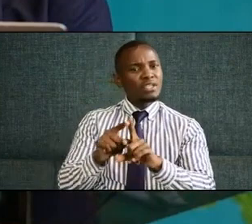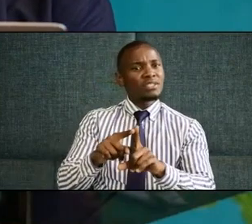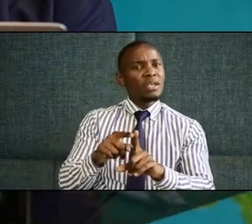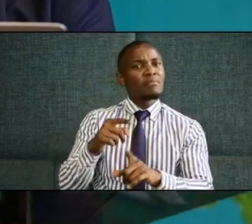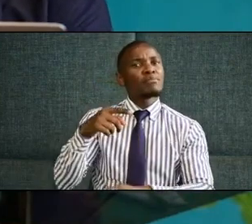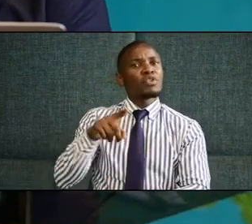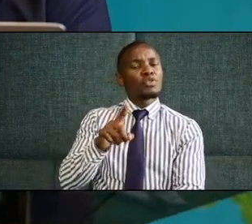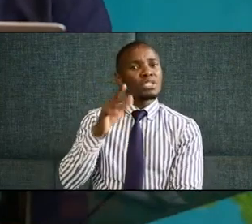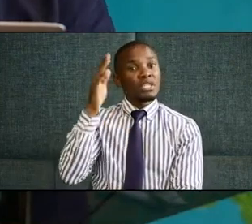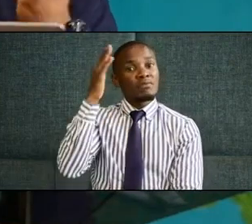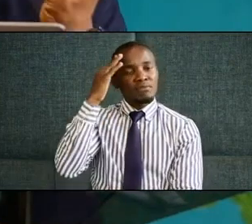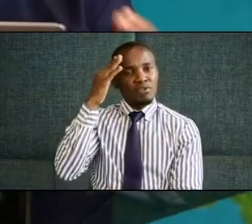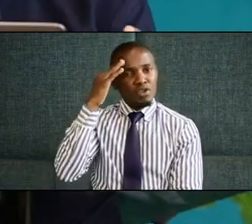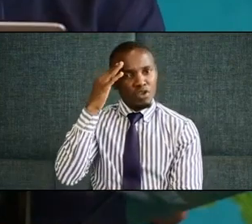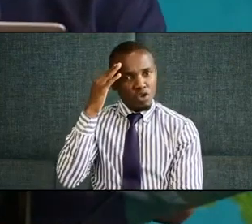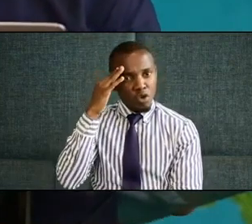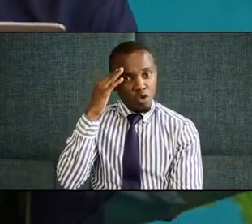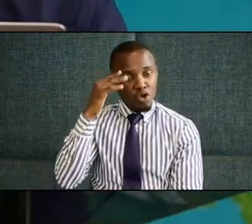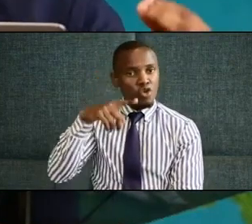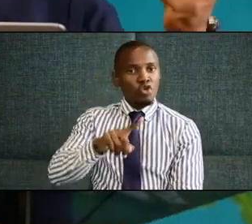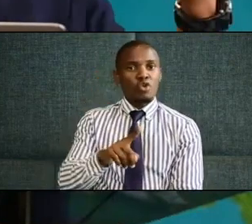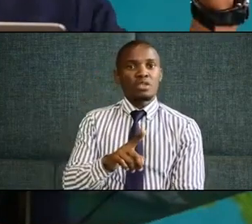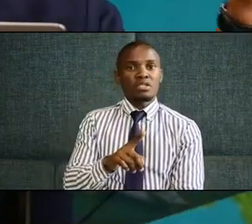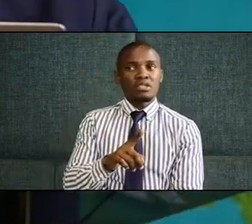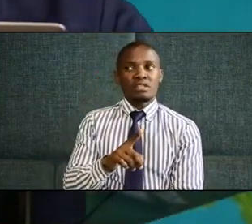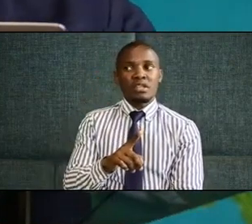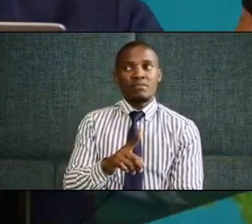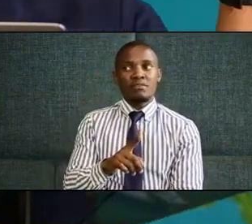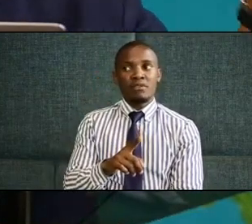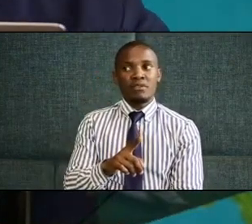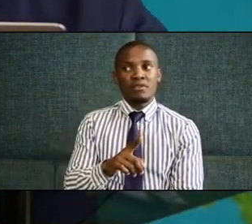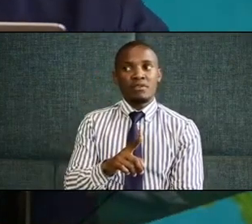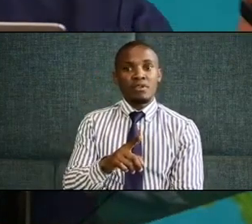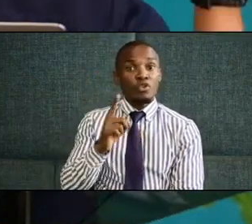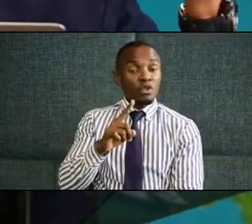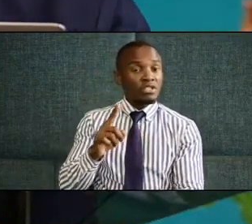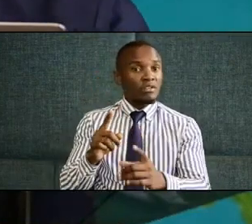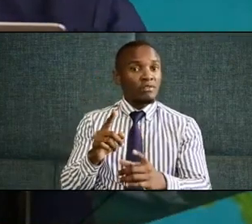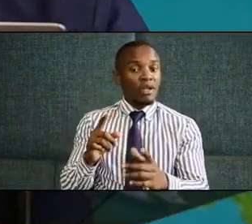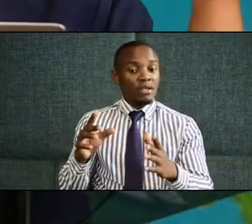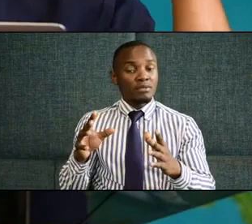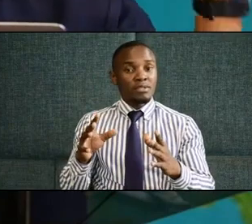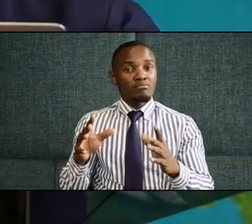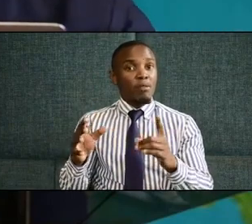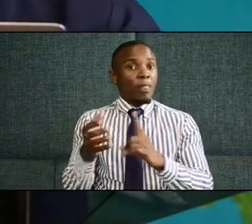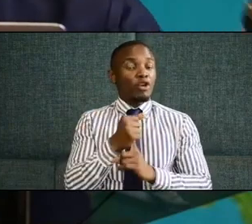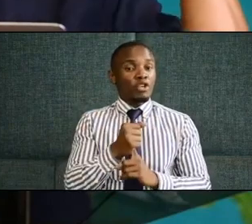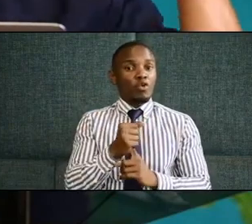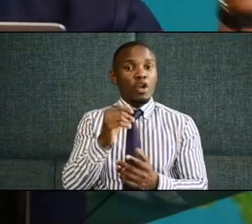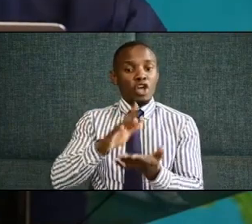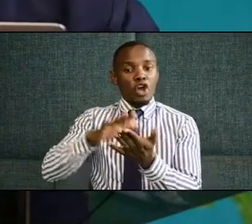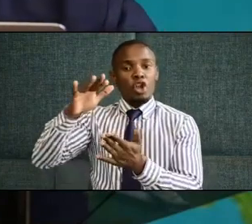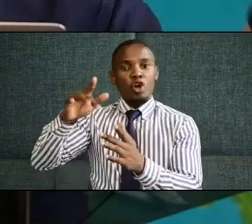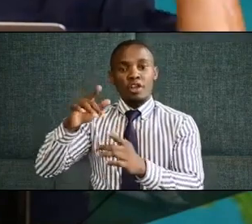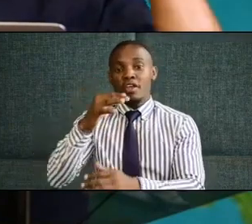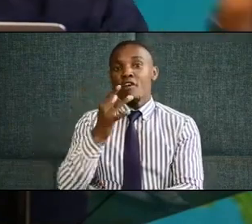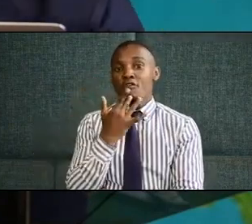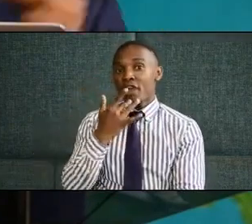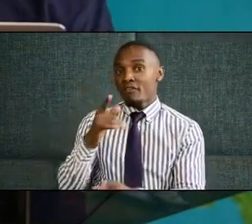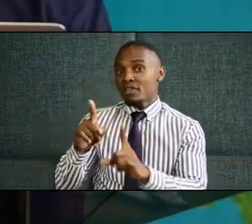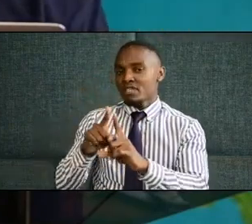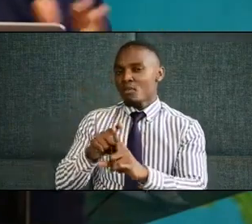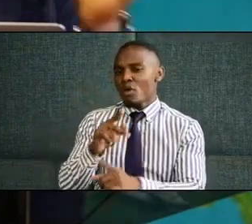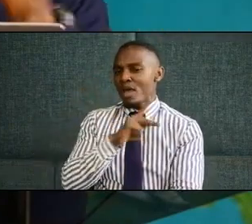see yourself as someone who is a recipient of the glory, the favor, the kindness, the mercy,